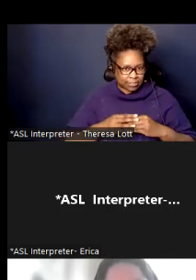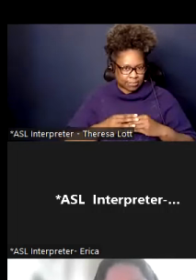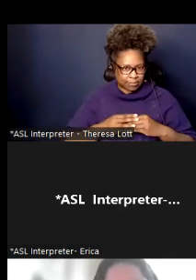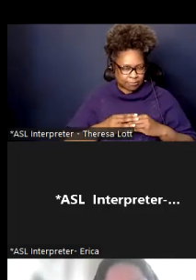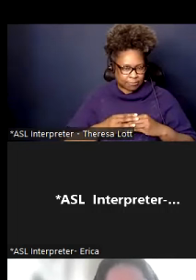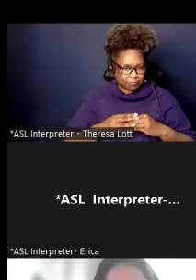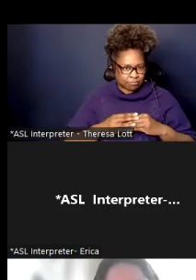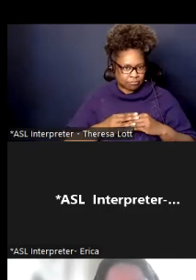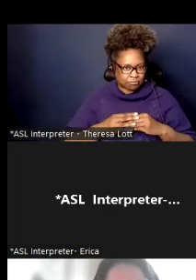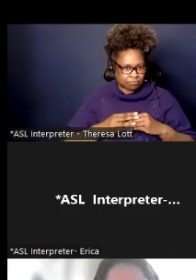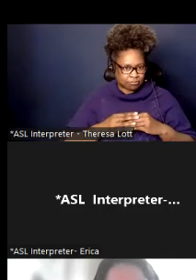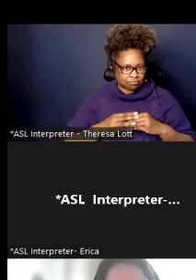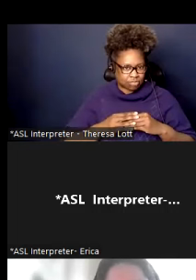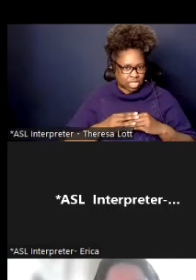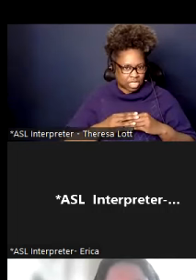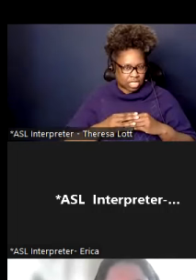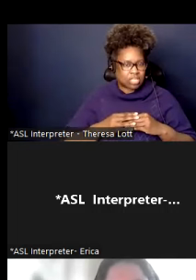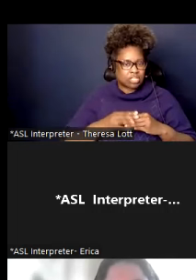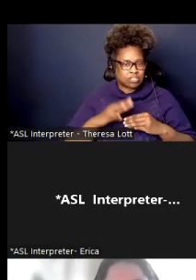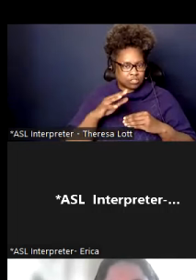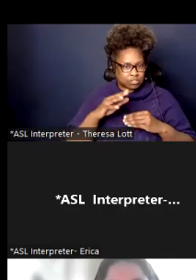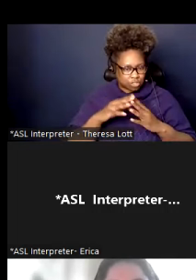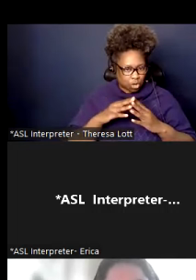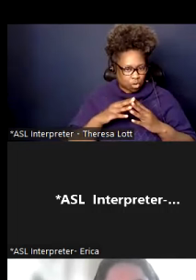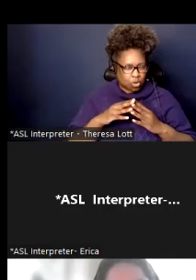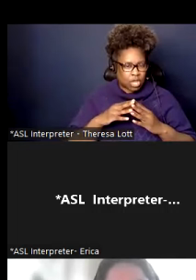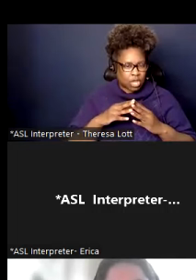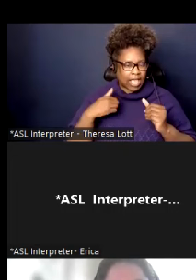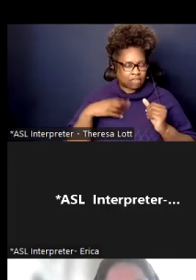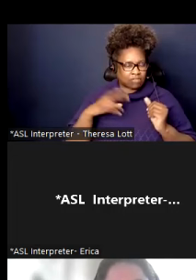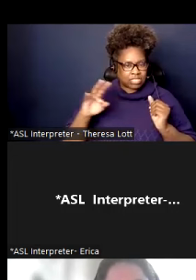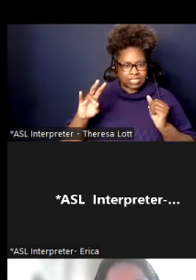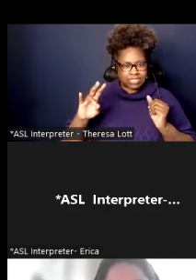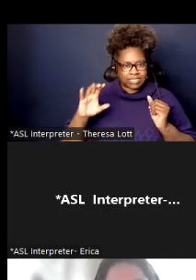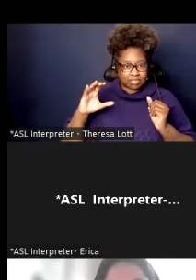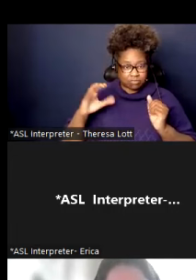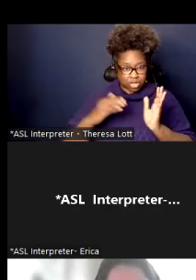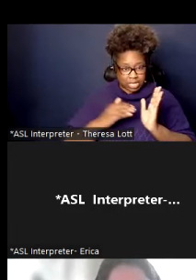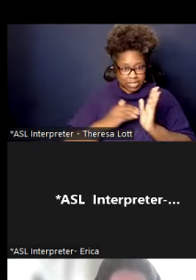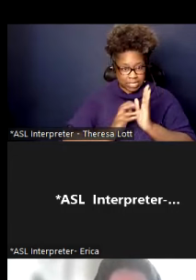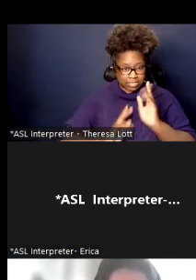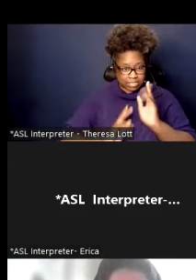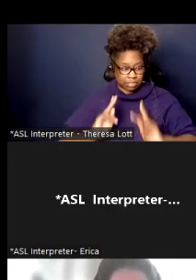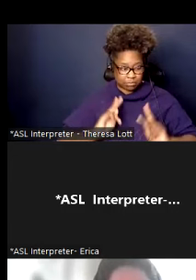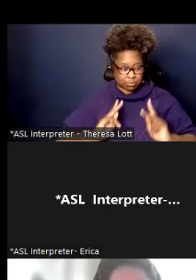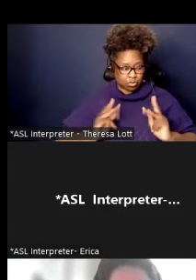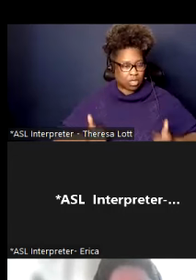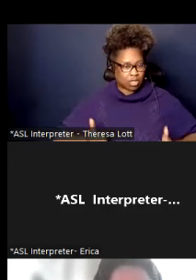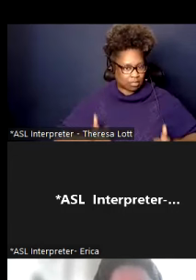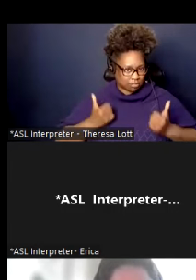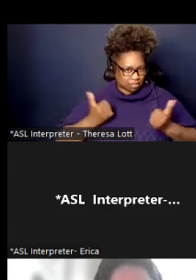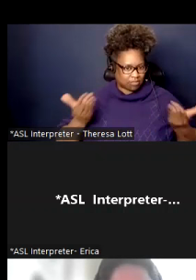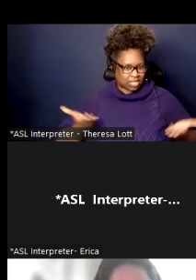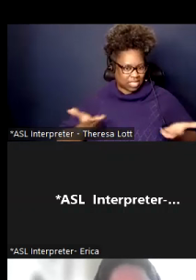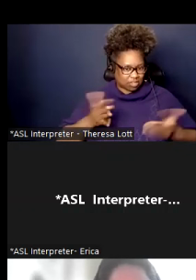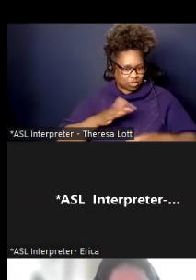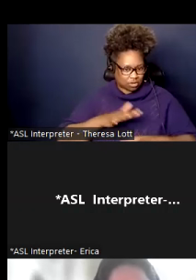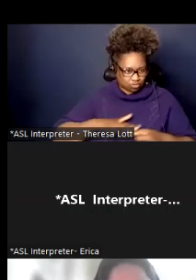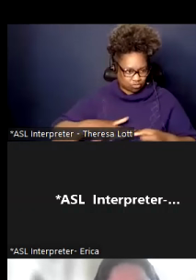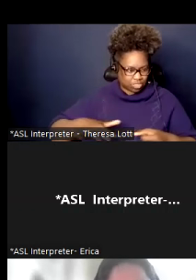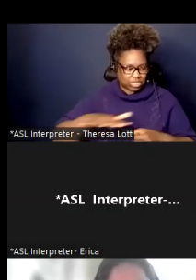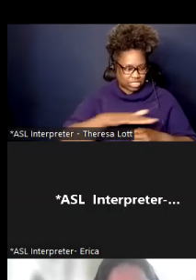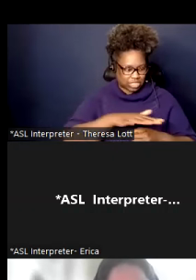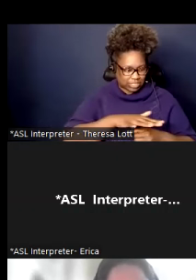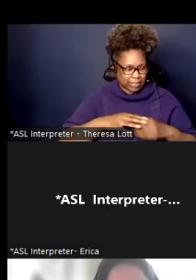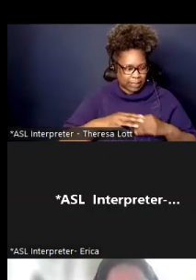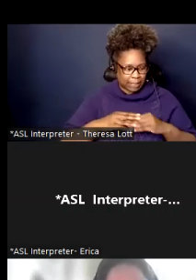so it's risk context. And there are 700,000 people who live here in this region.